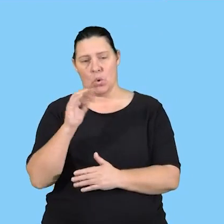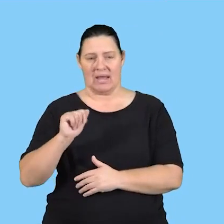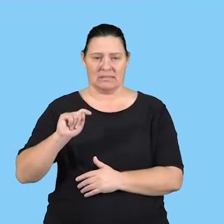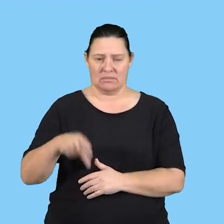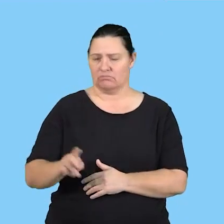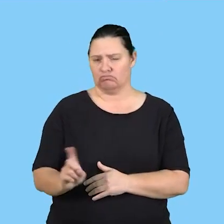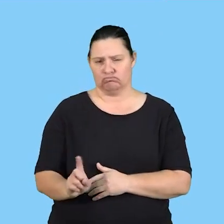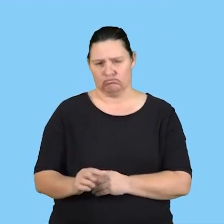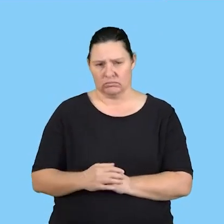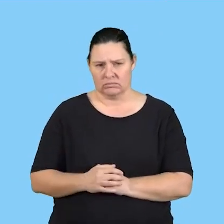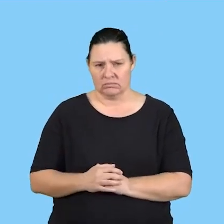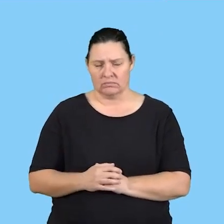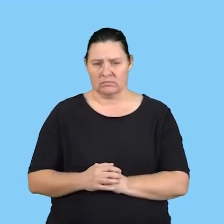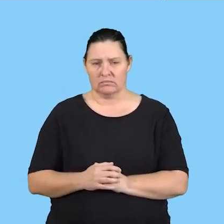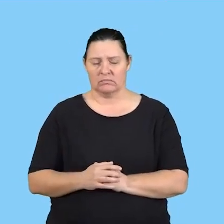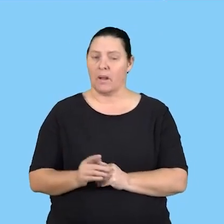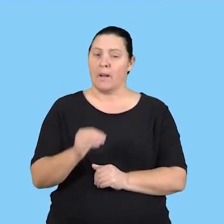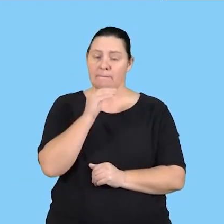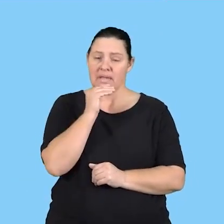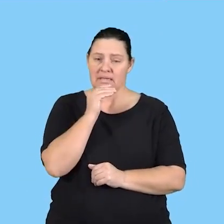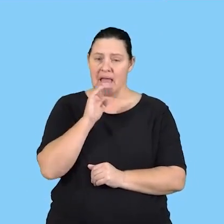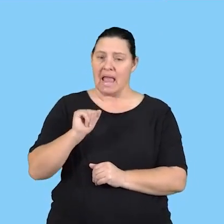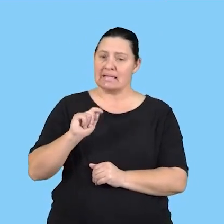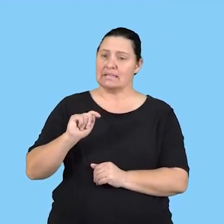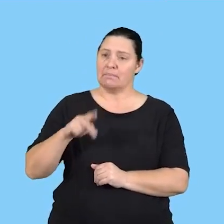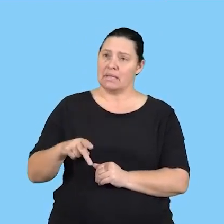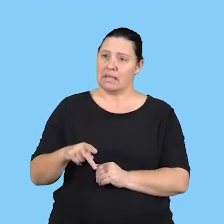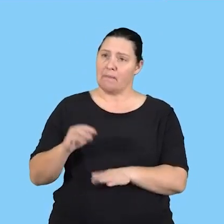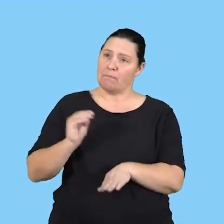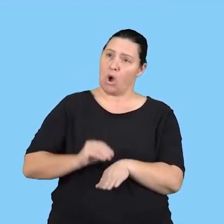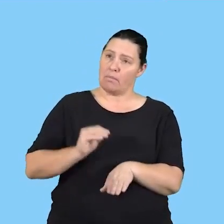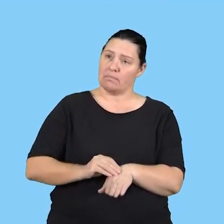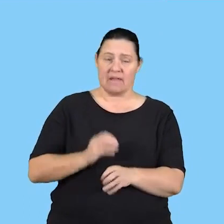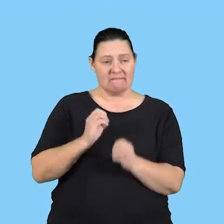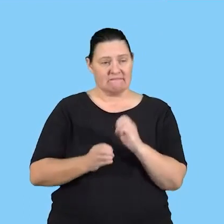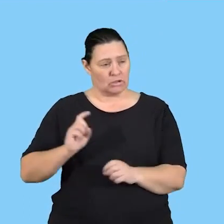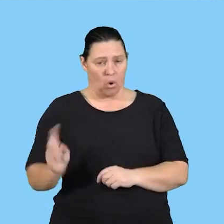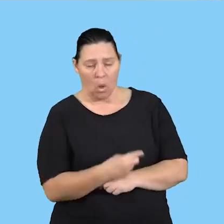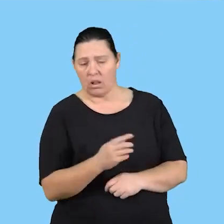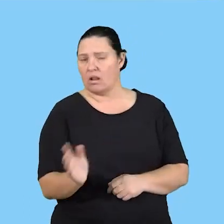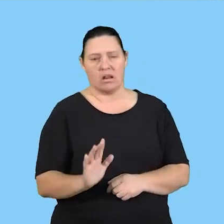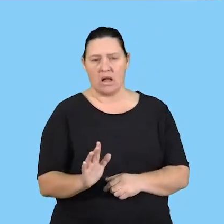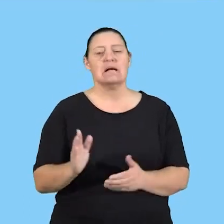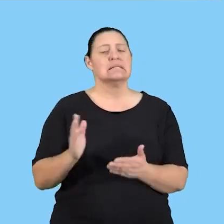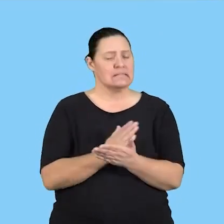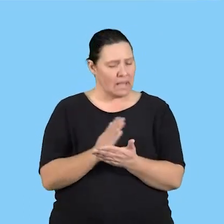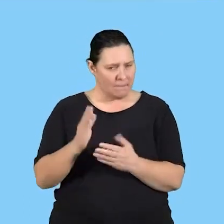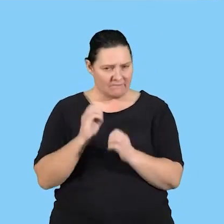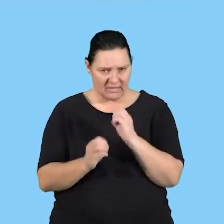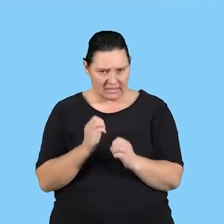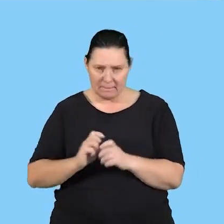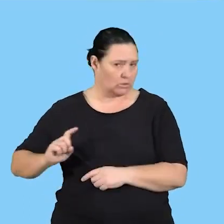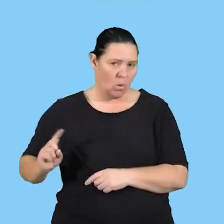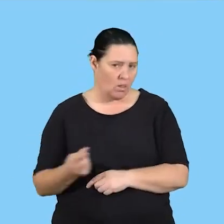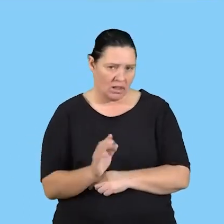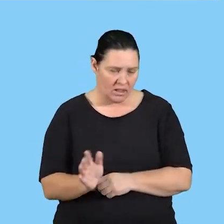ATP. It was not meant to fix all the issues. Yes, the issues are fixed, but not